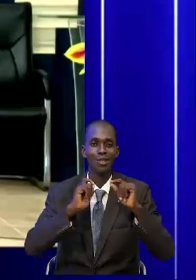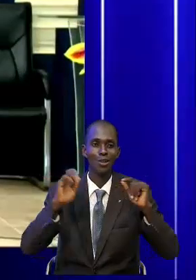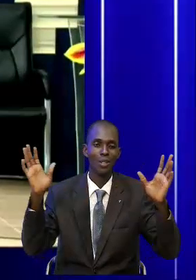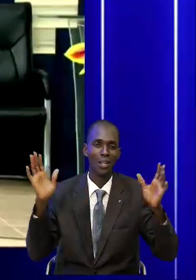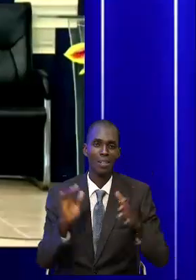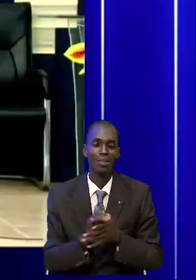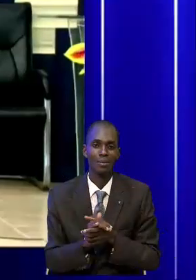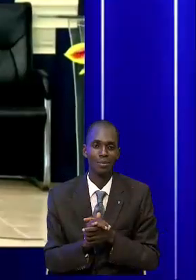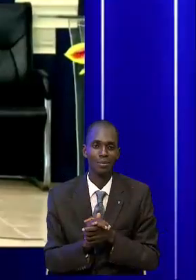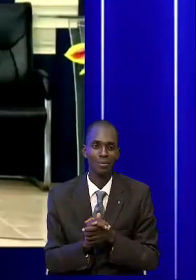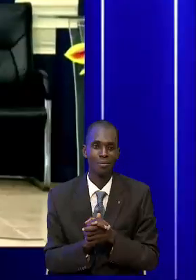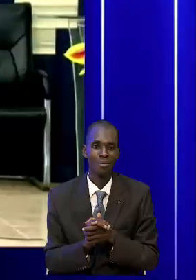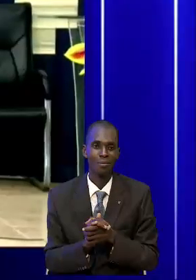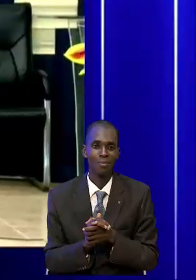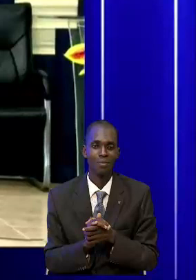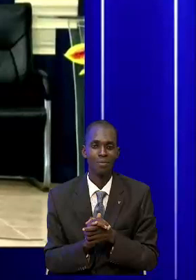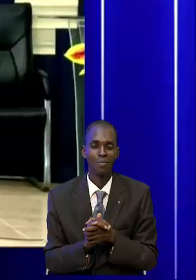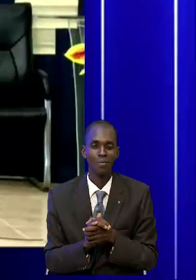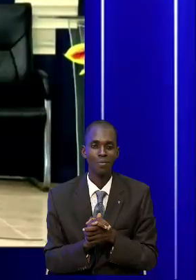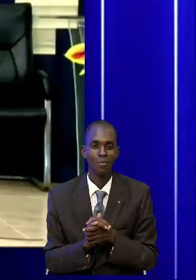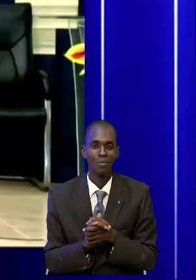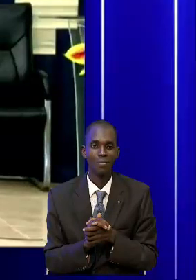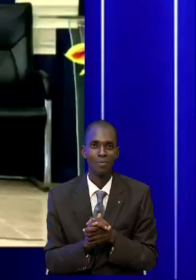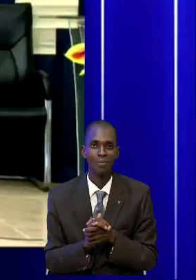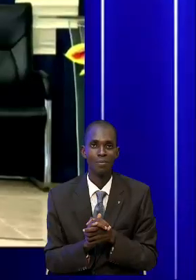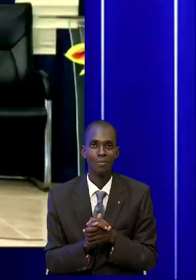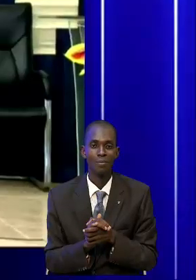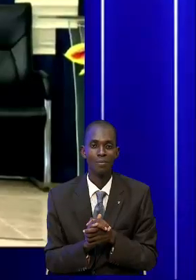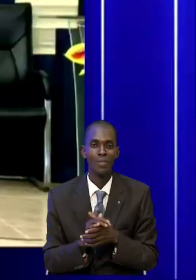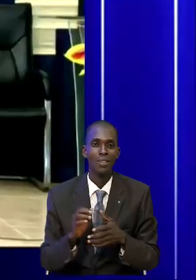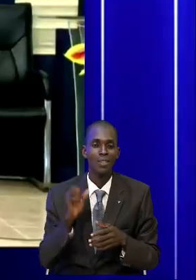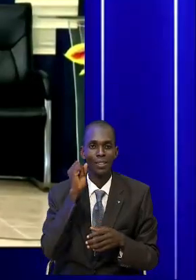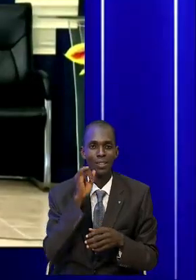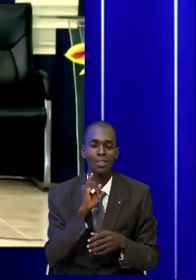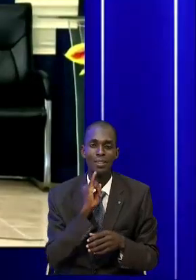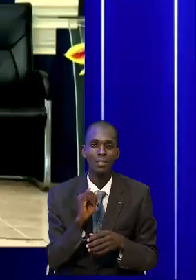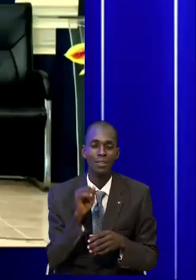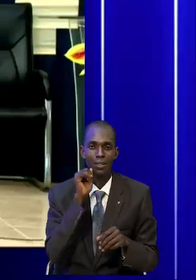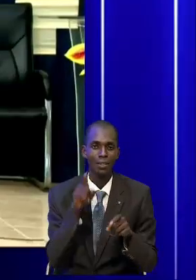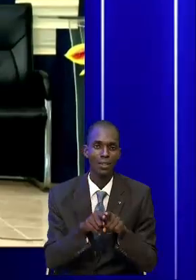Brethren, I say praise the Lord. No.